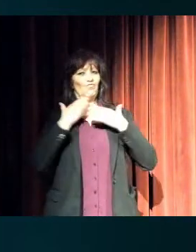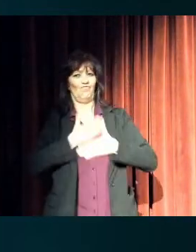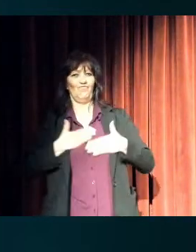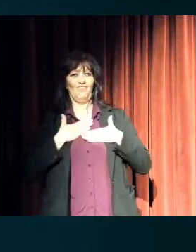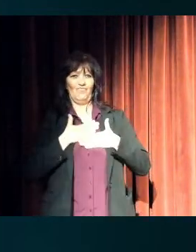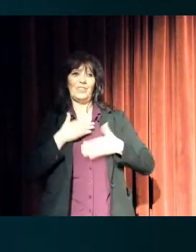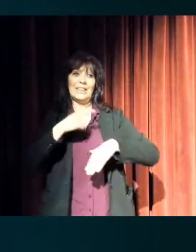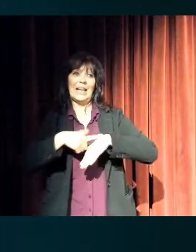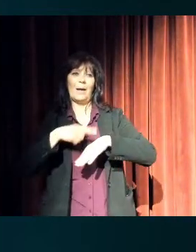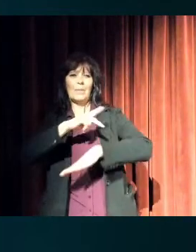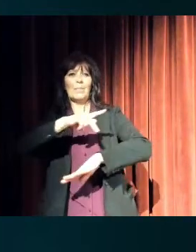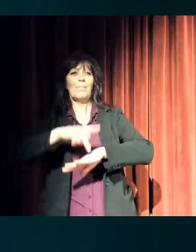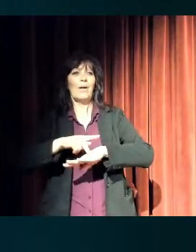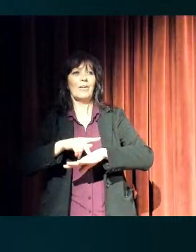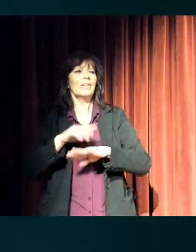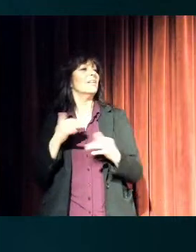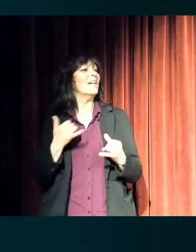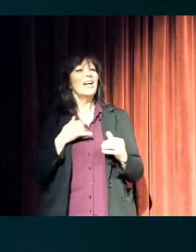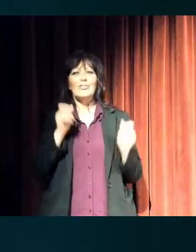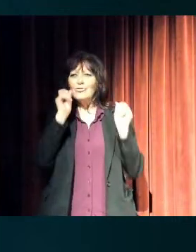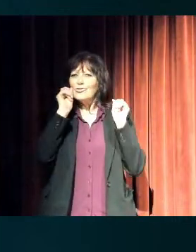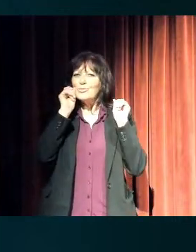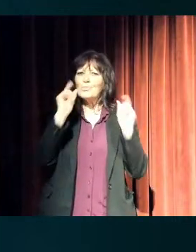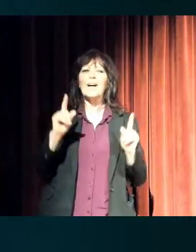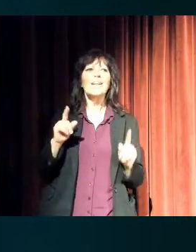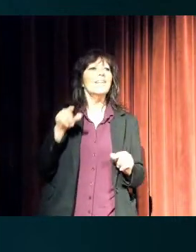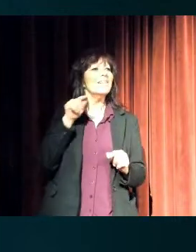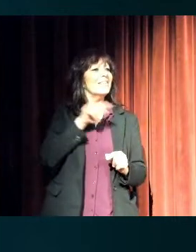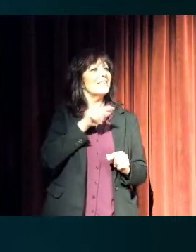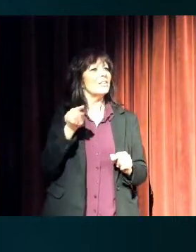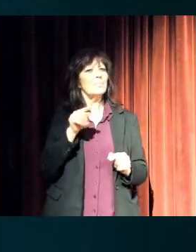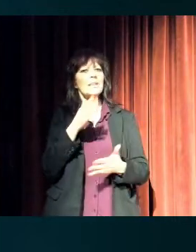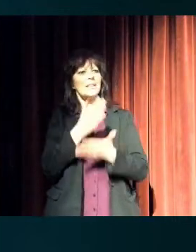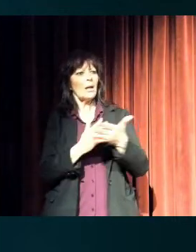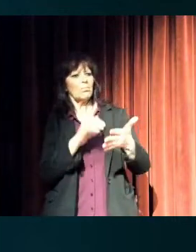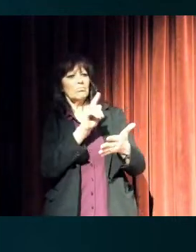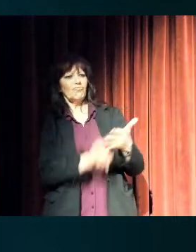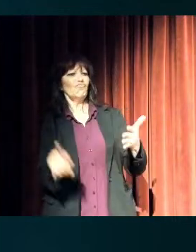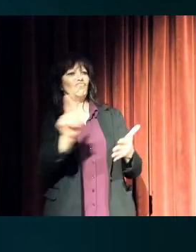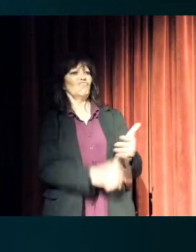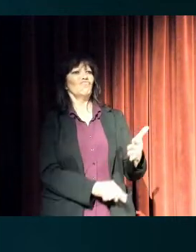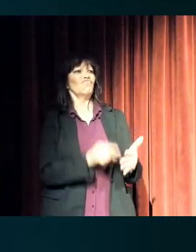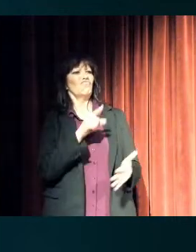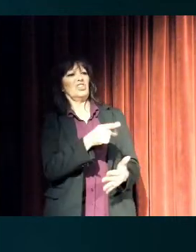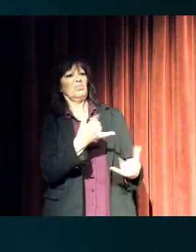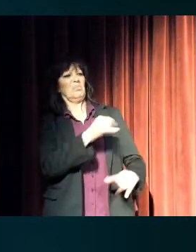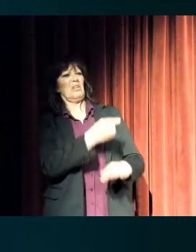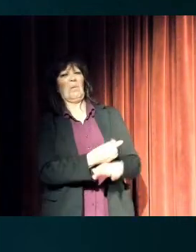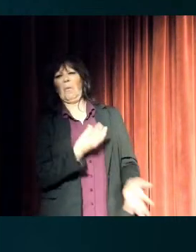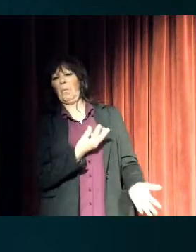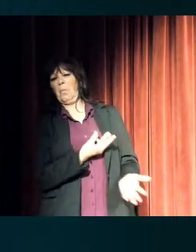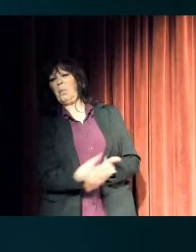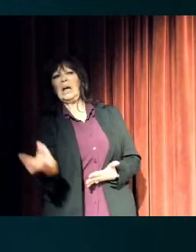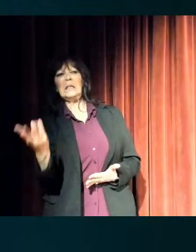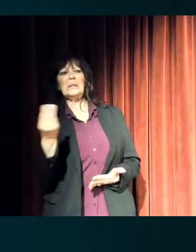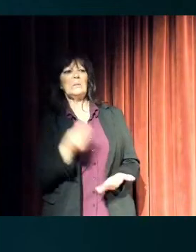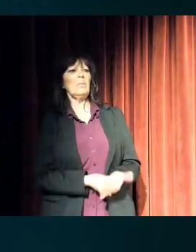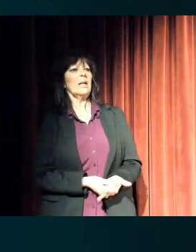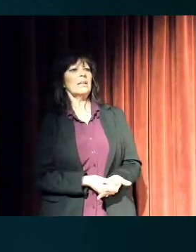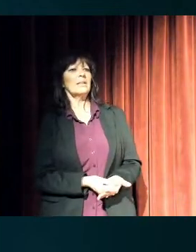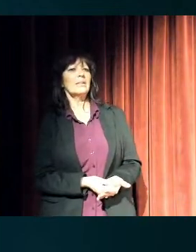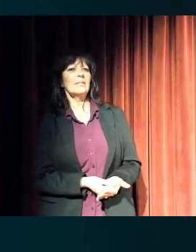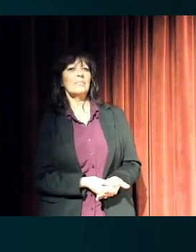parks. Now, surprisingly to me, there has been some criticism of our investment in these playgrounds as a waste of tax